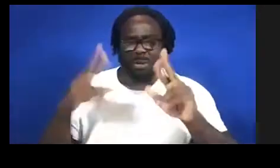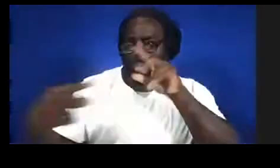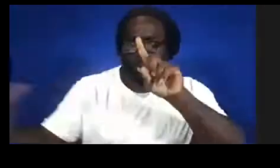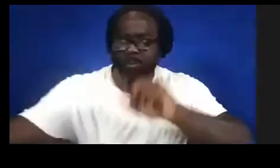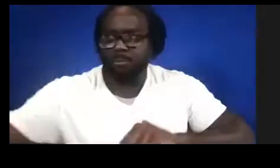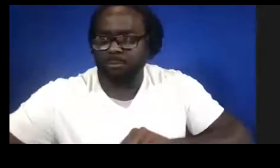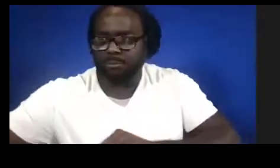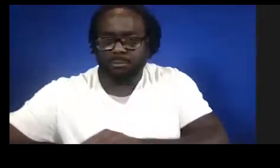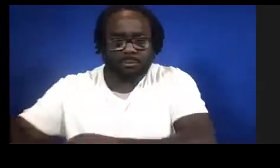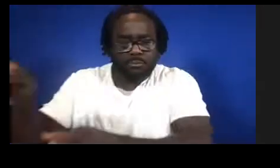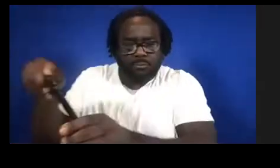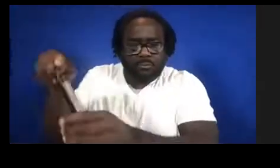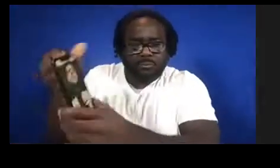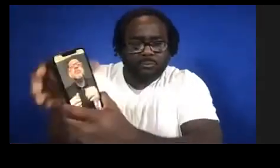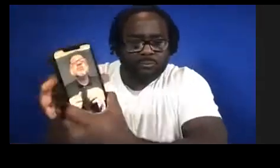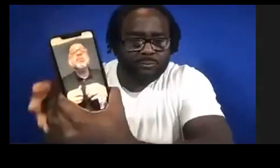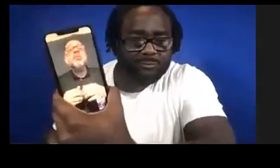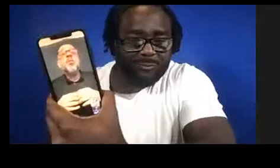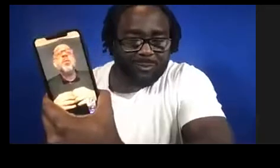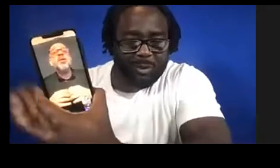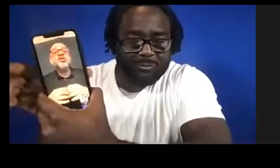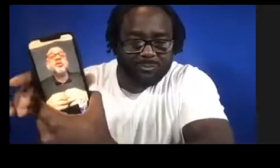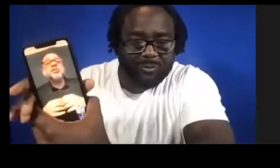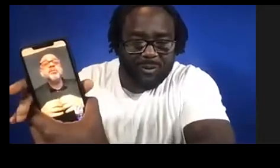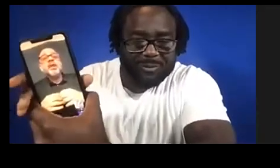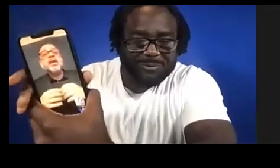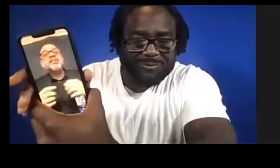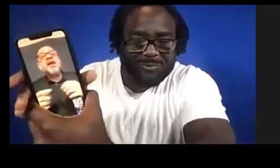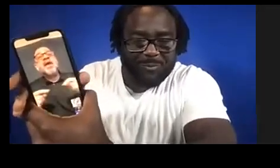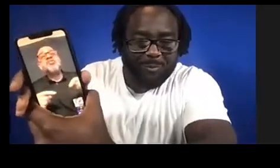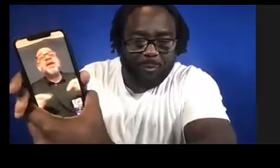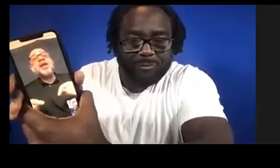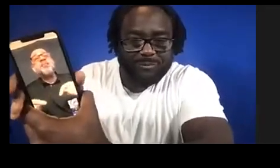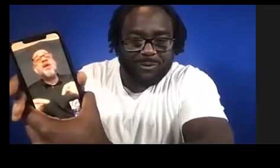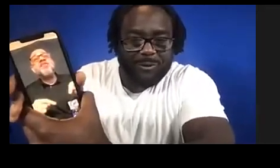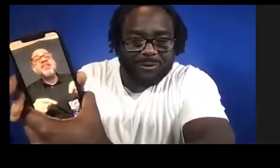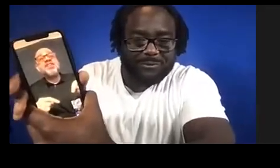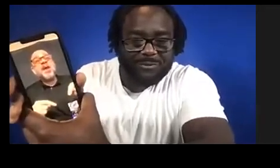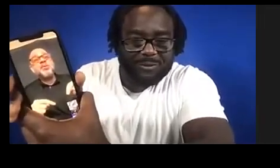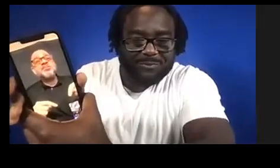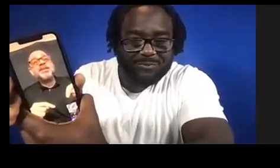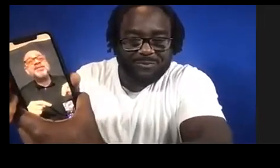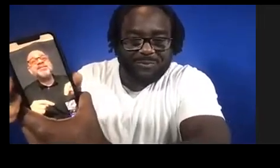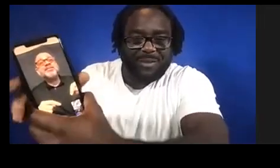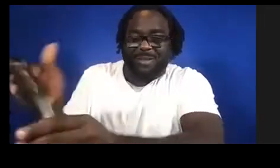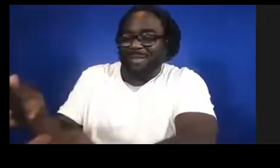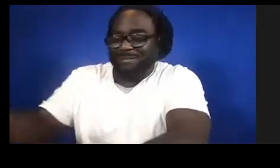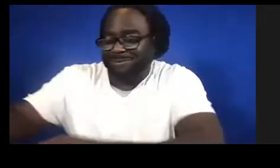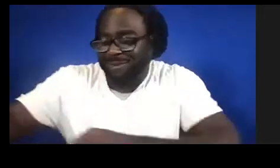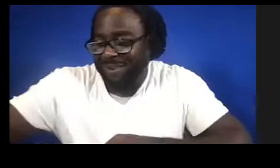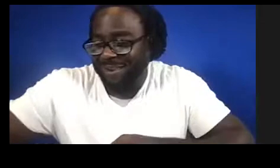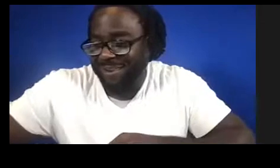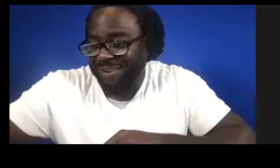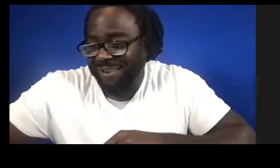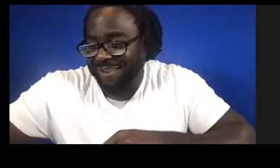Now, for comedic timing, what we do is I've actually got him on FaceTime with me so that I know